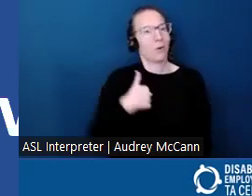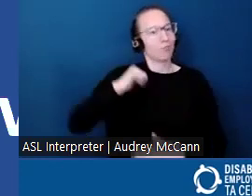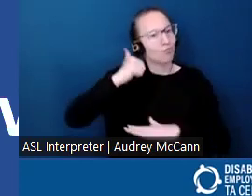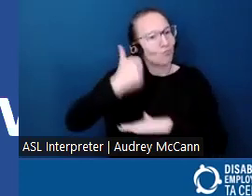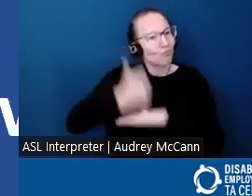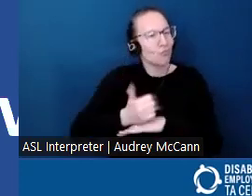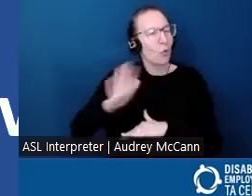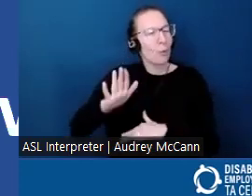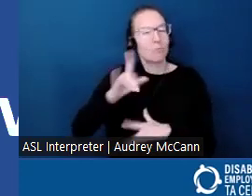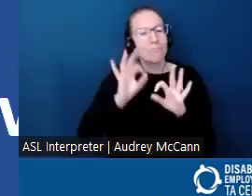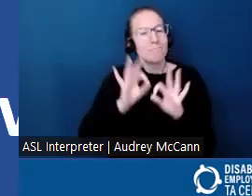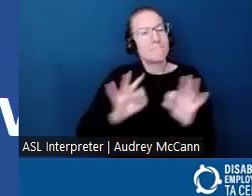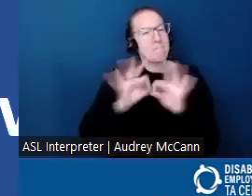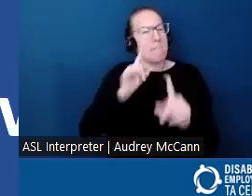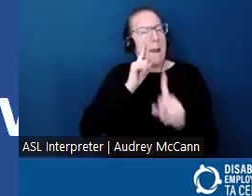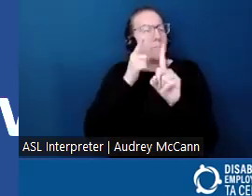main purpose of our role.